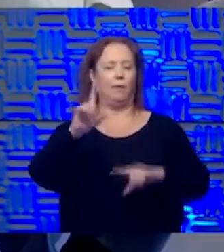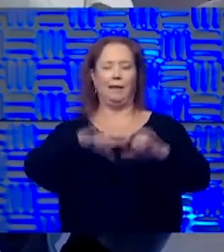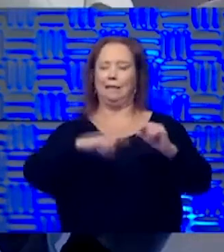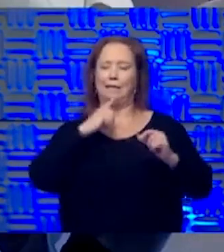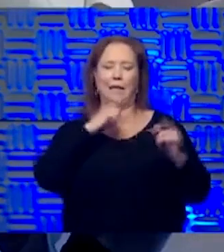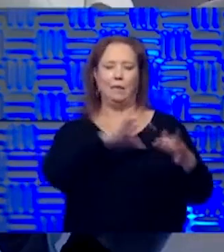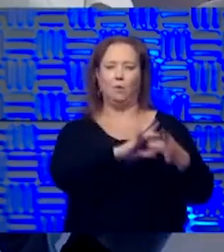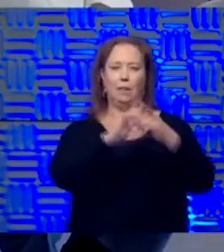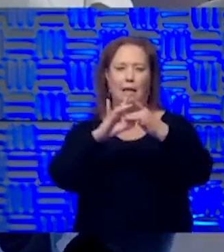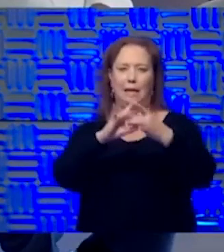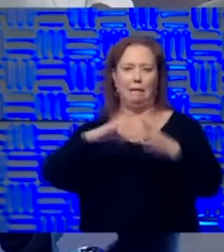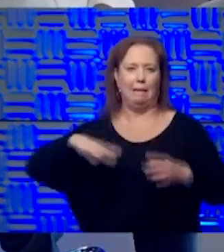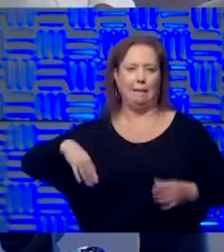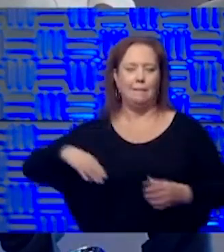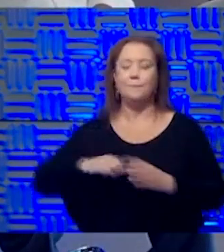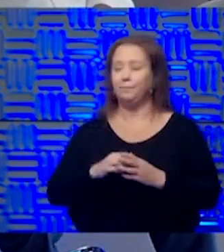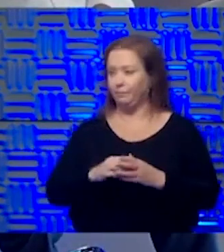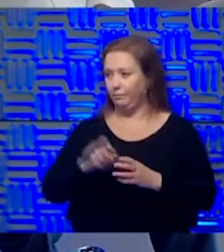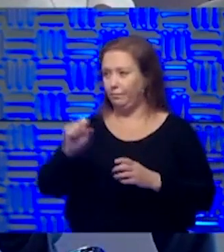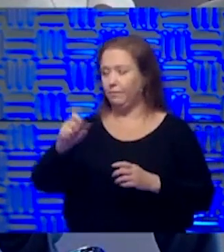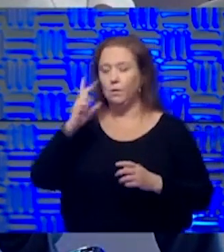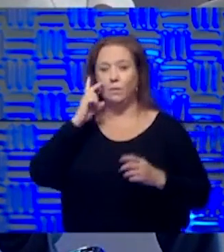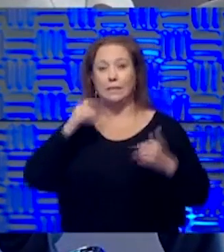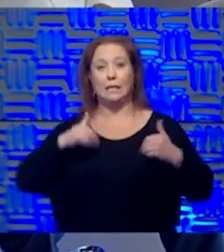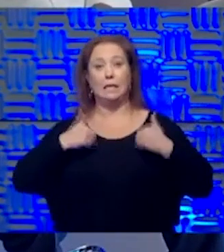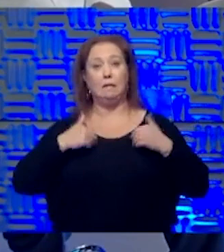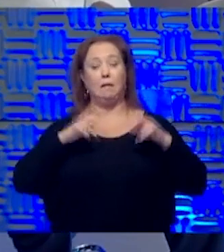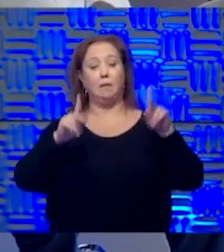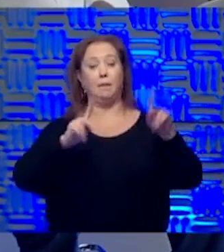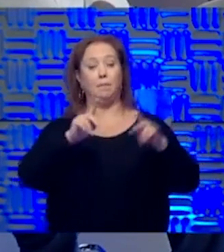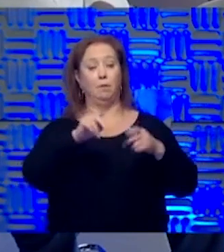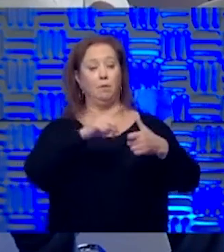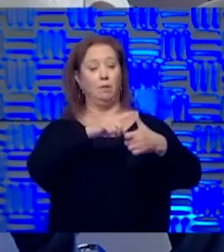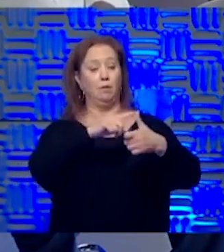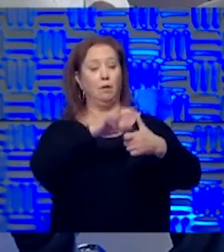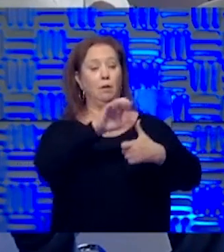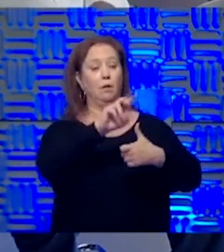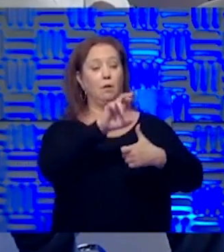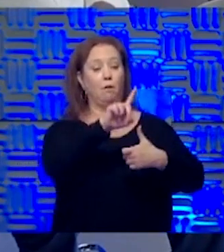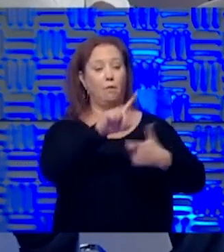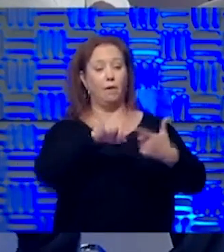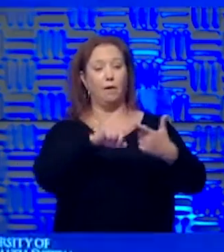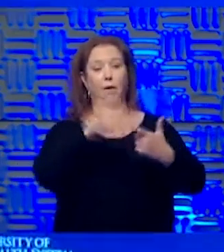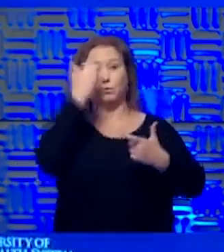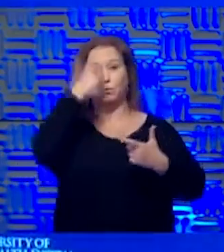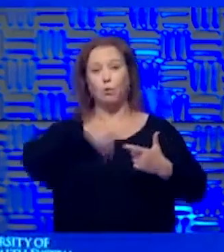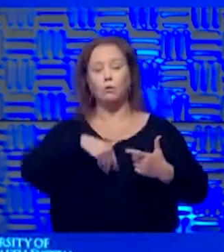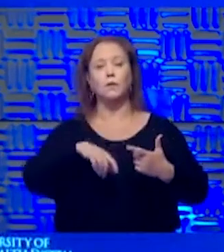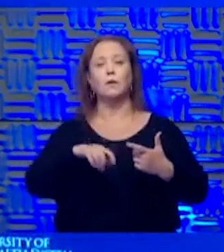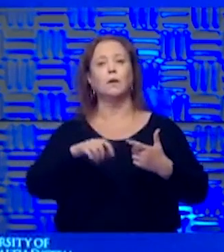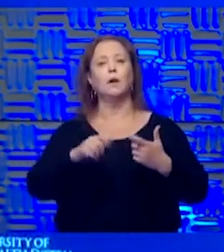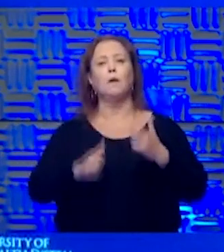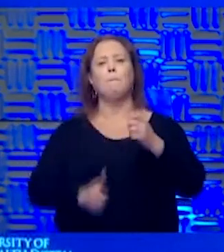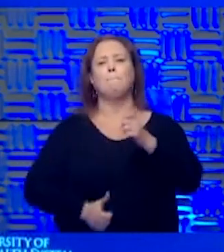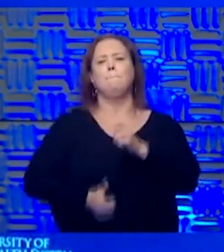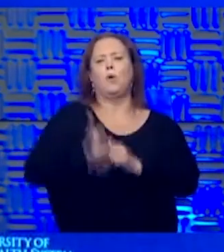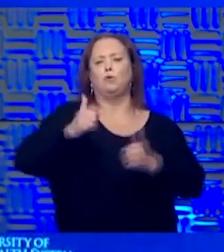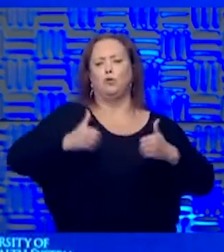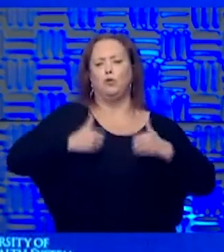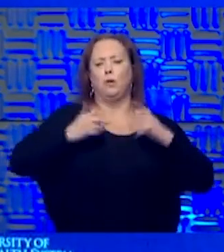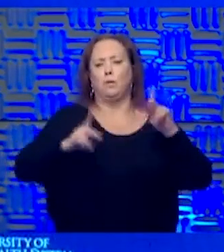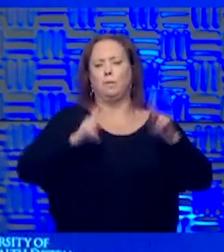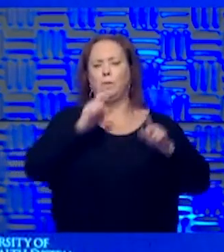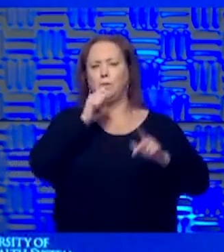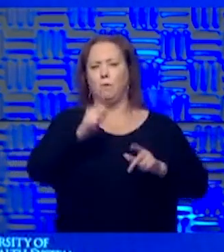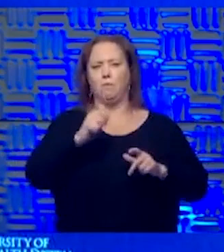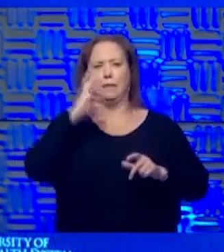so it's a funny thing is we see young people, we see COVID, and we see strokes. And it's funny because most young people don't have strokes. So when you see that, it makes